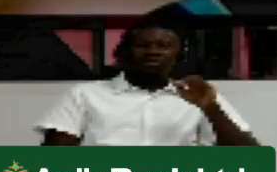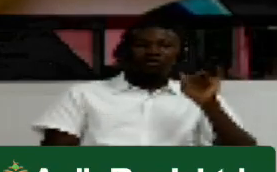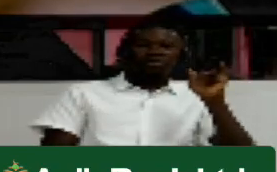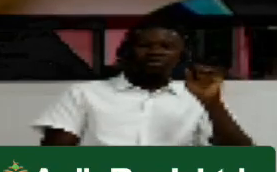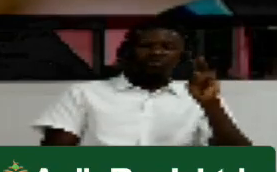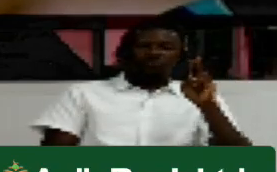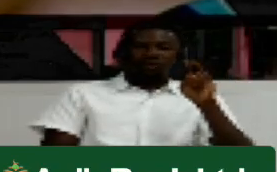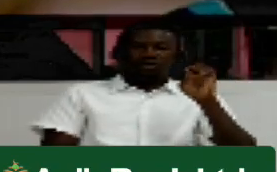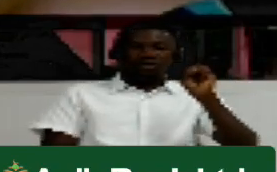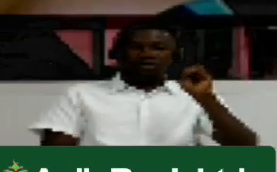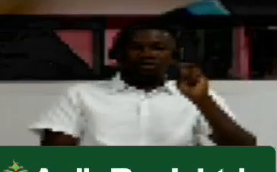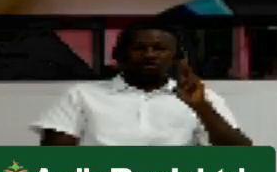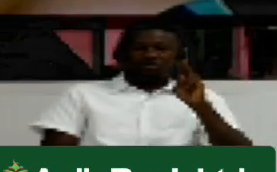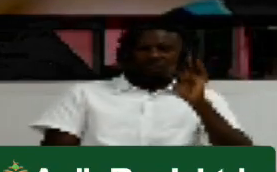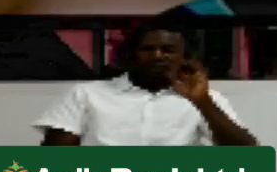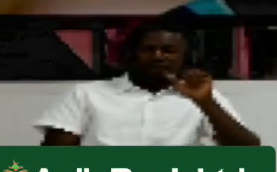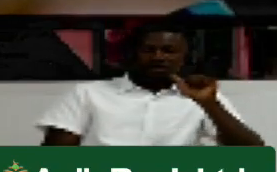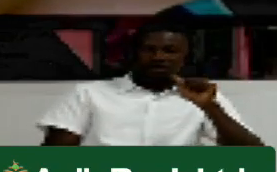them?